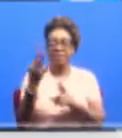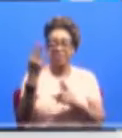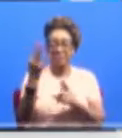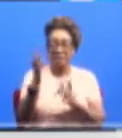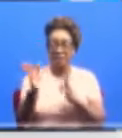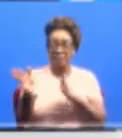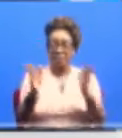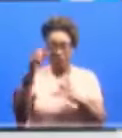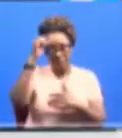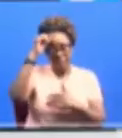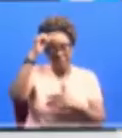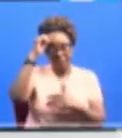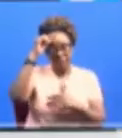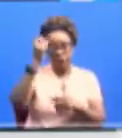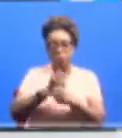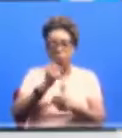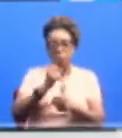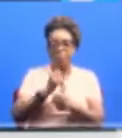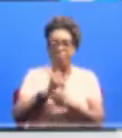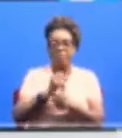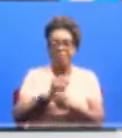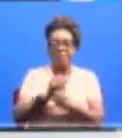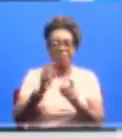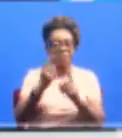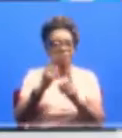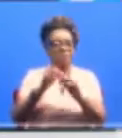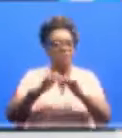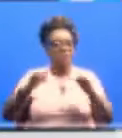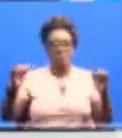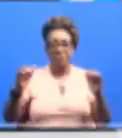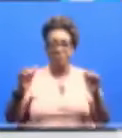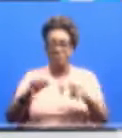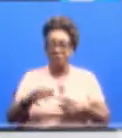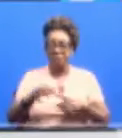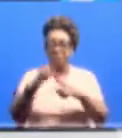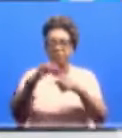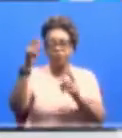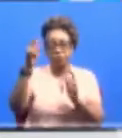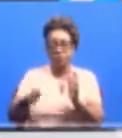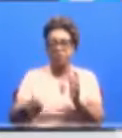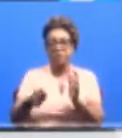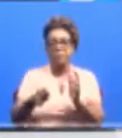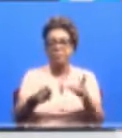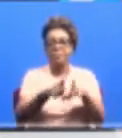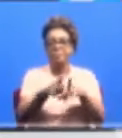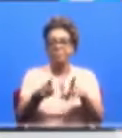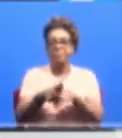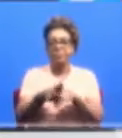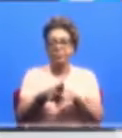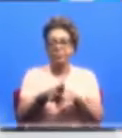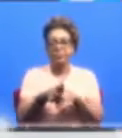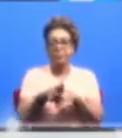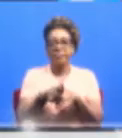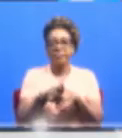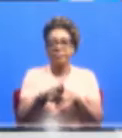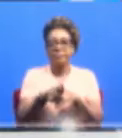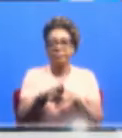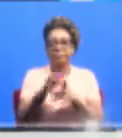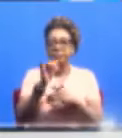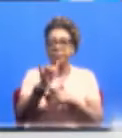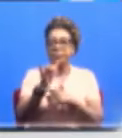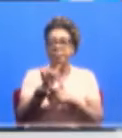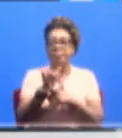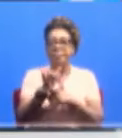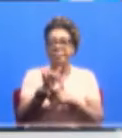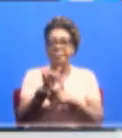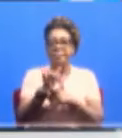to carry out their work, particularly the judiciary. An assault by the head of state against the judiciary